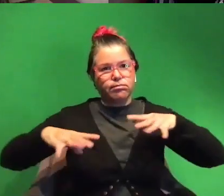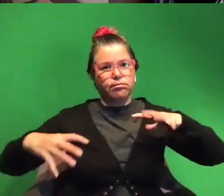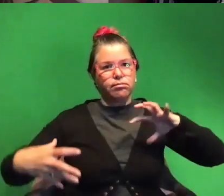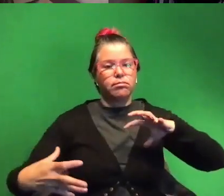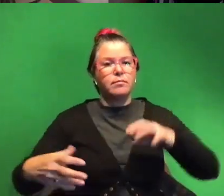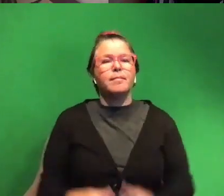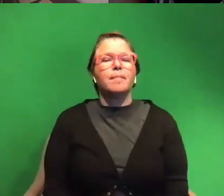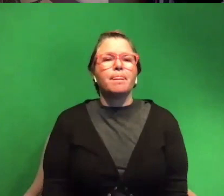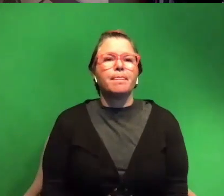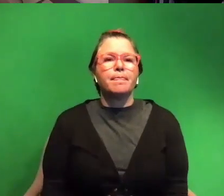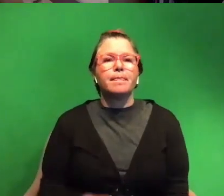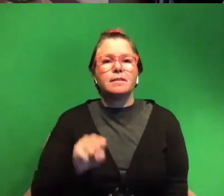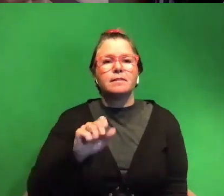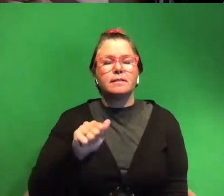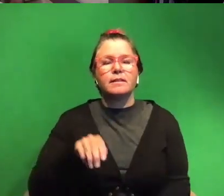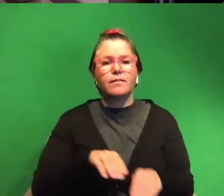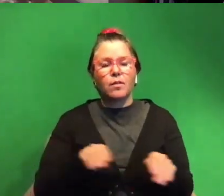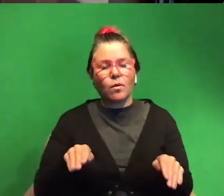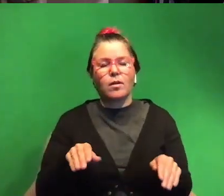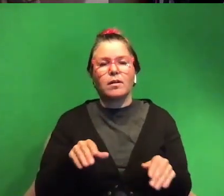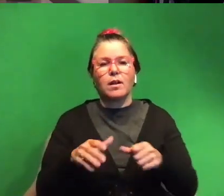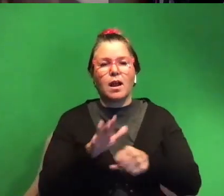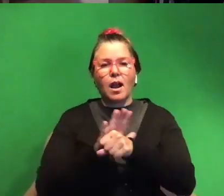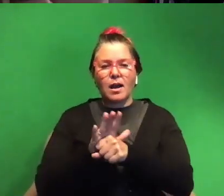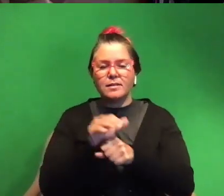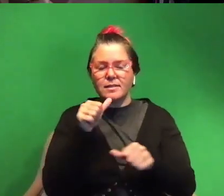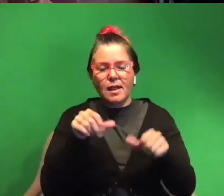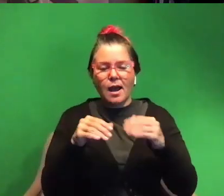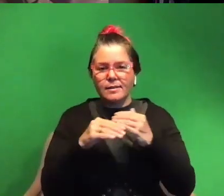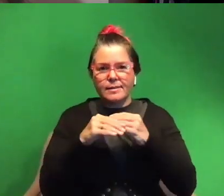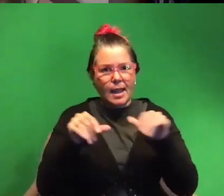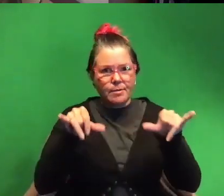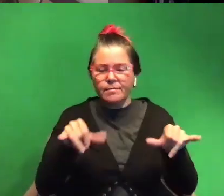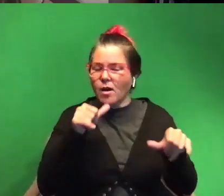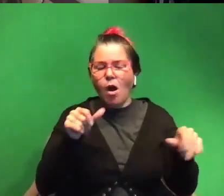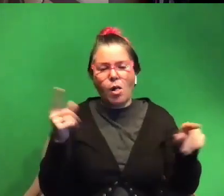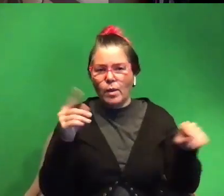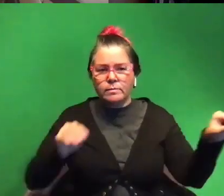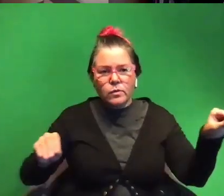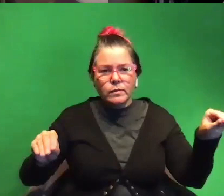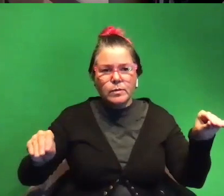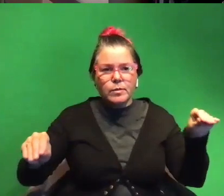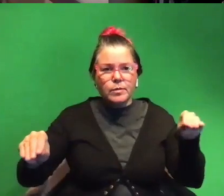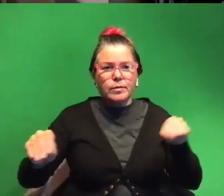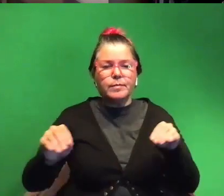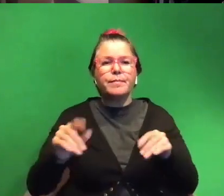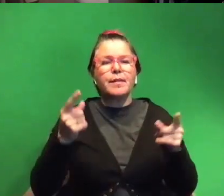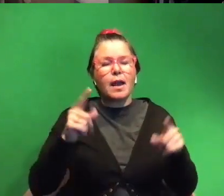the seafloor and continents are not stable. They're constantly moving around, and so that's how you get things like corals in different parts